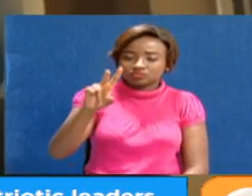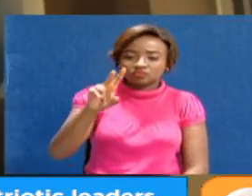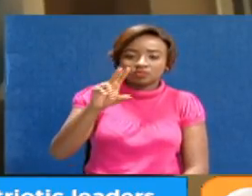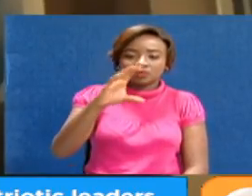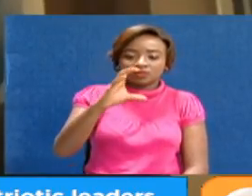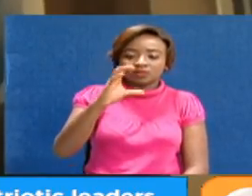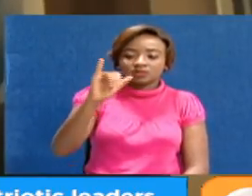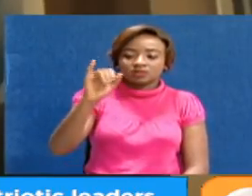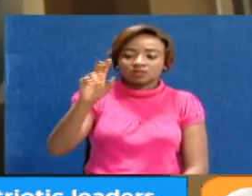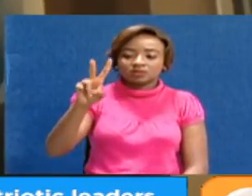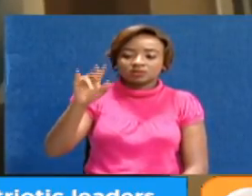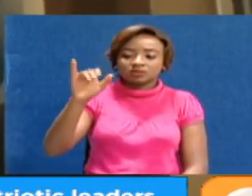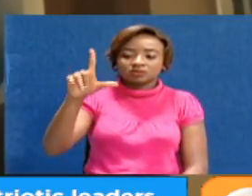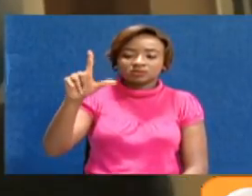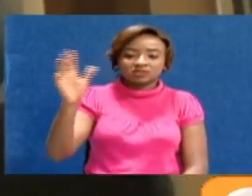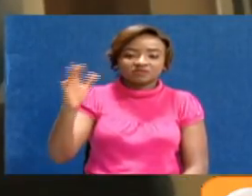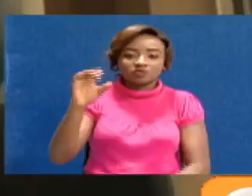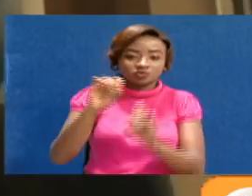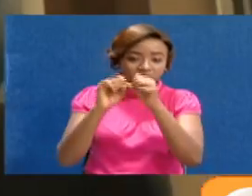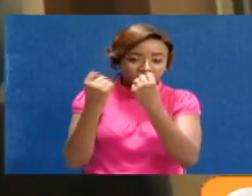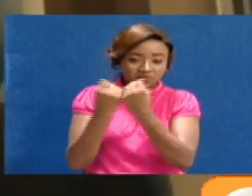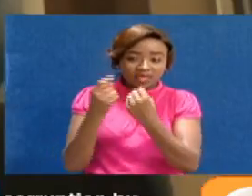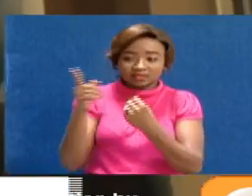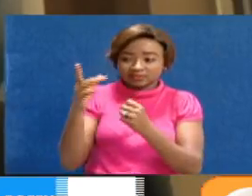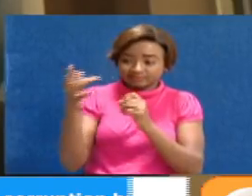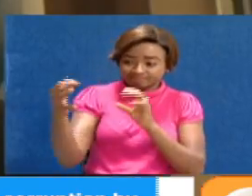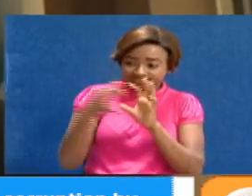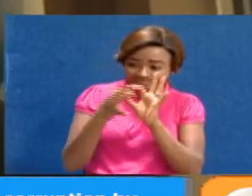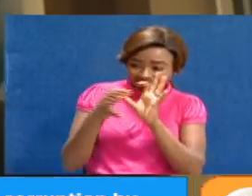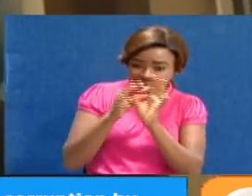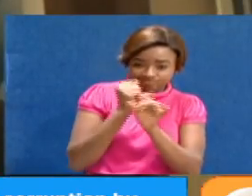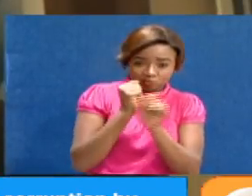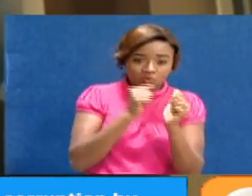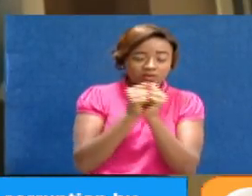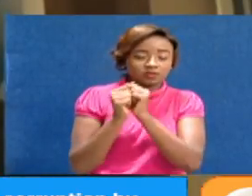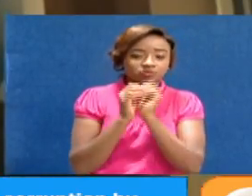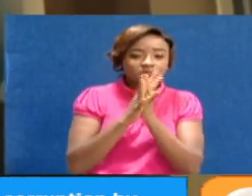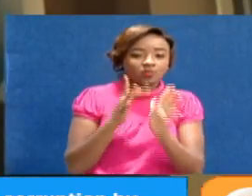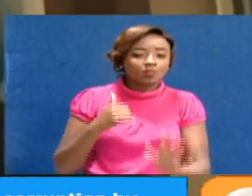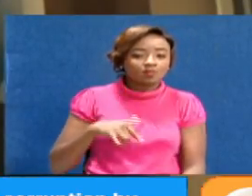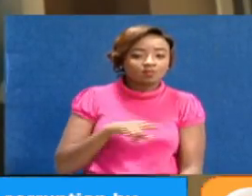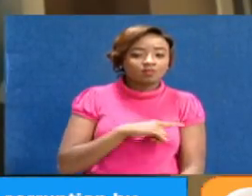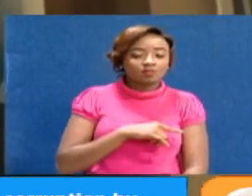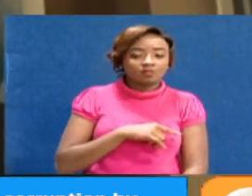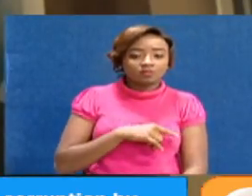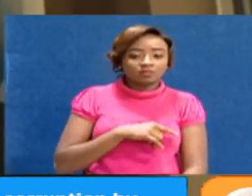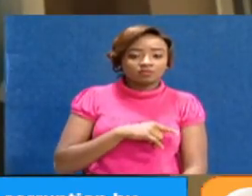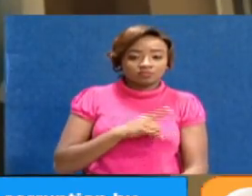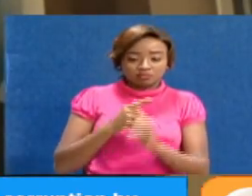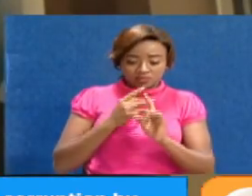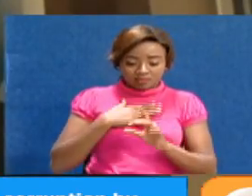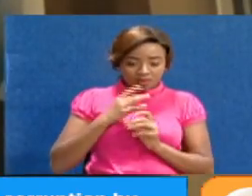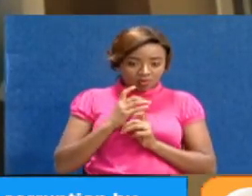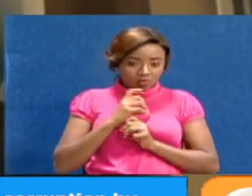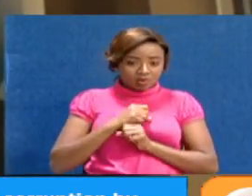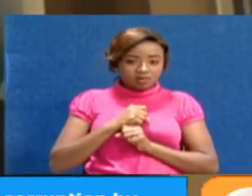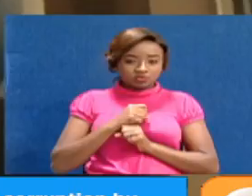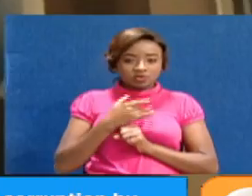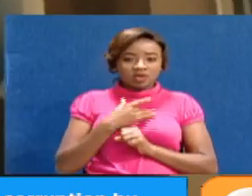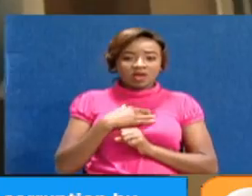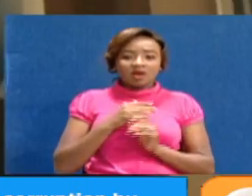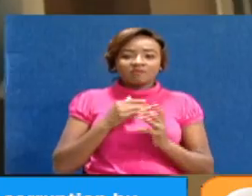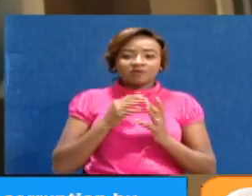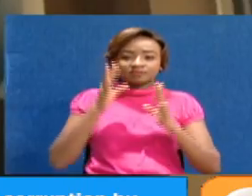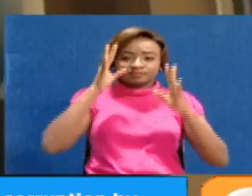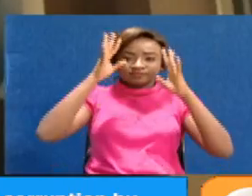all together. Not only ODPP, DCI, the government, the judiciary. And UNODC has been supporting an initiative called the Blue